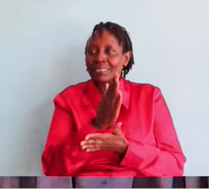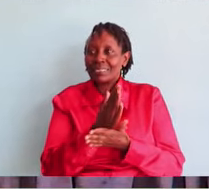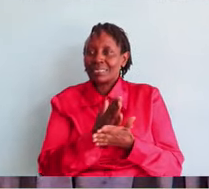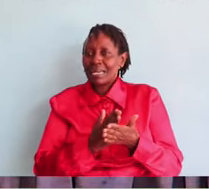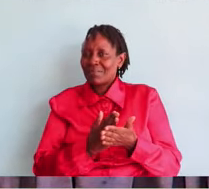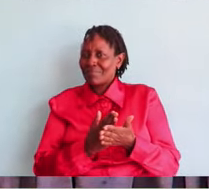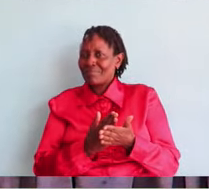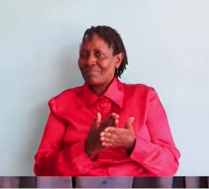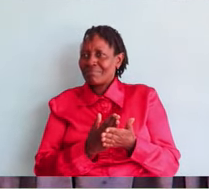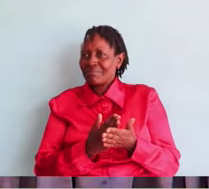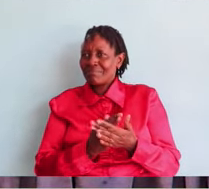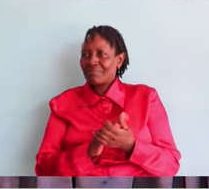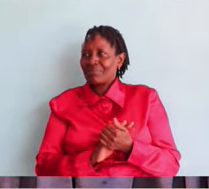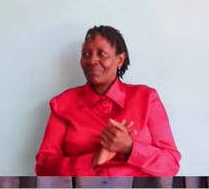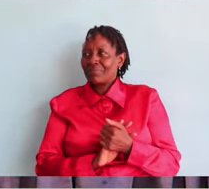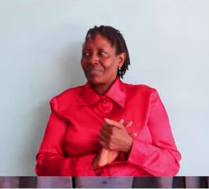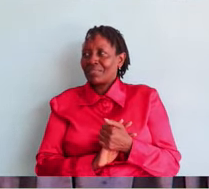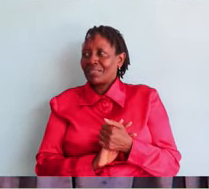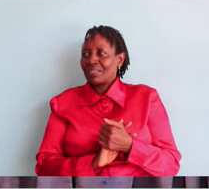other.